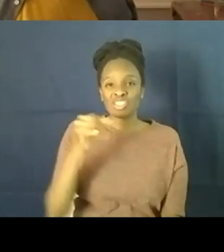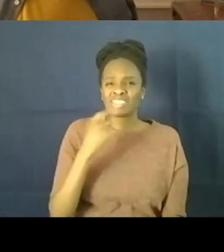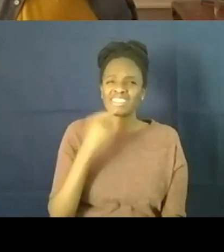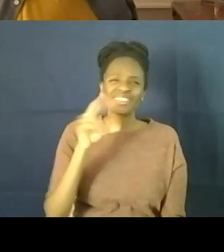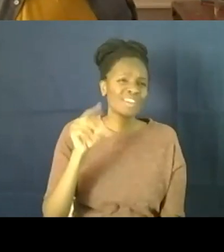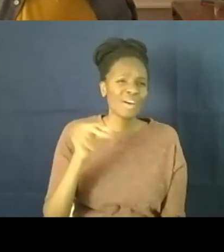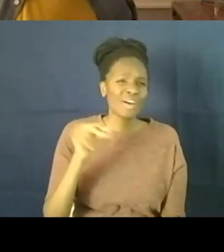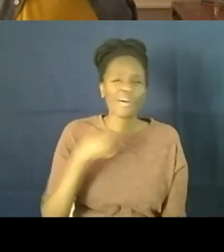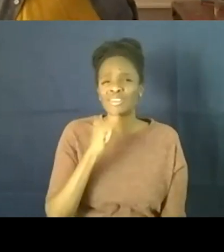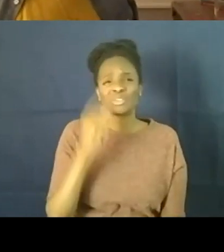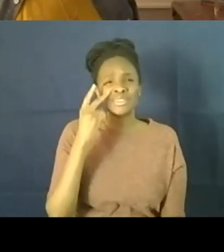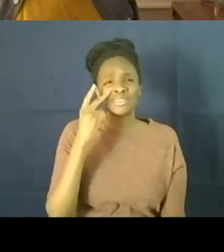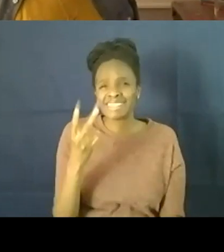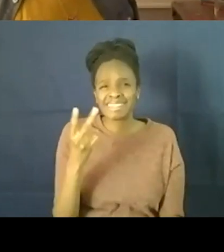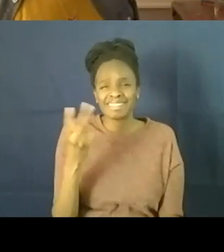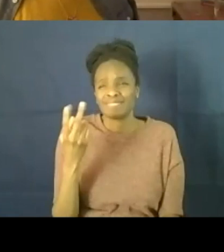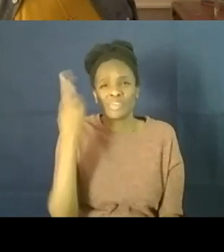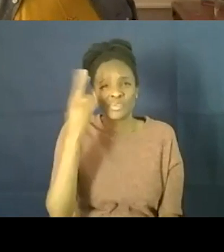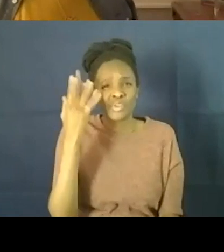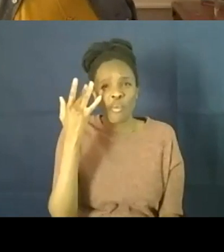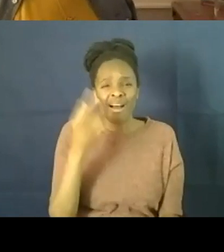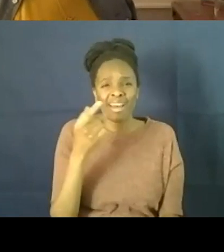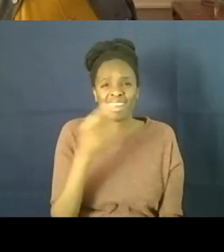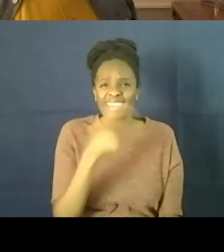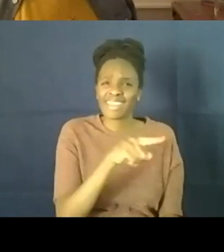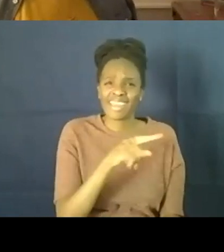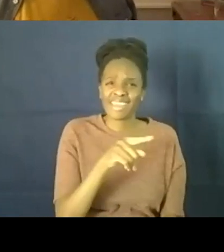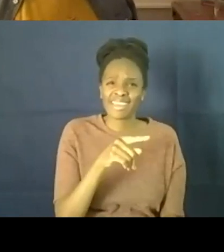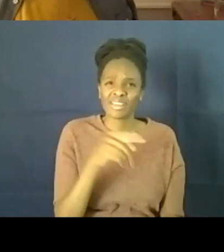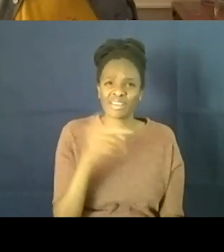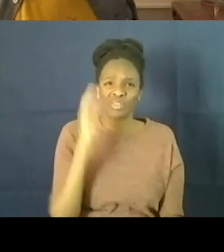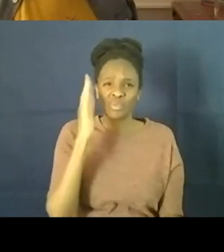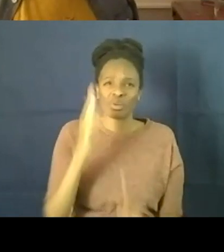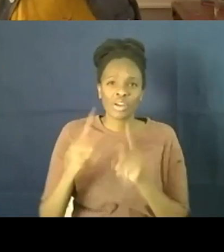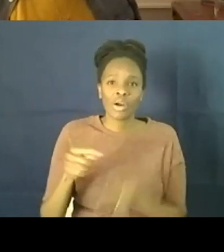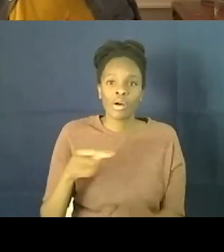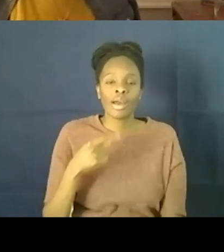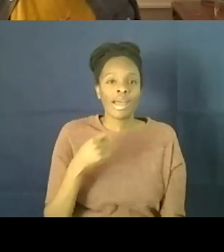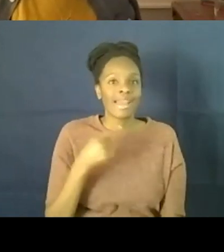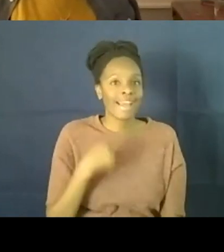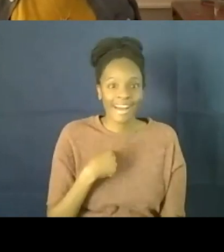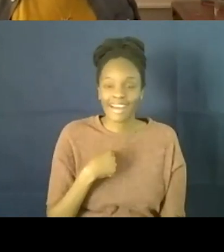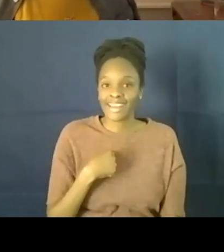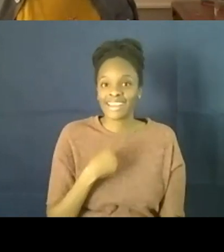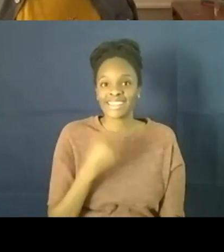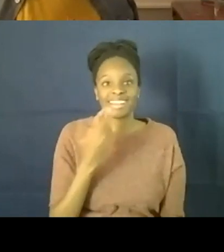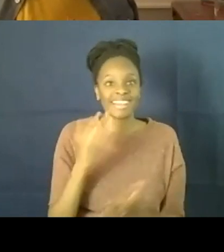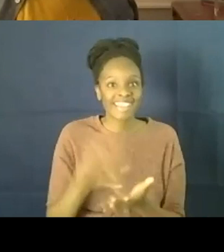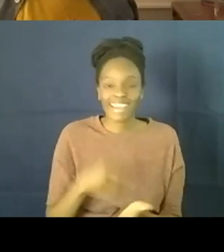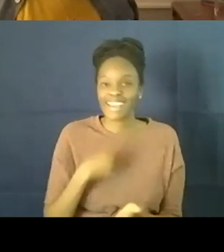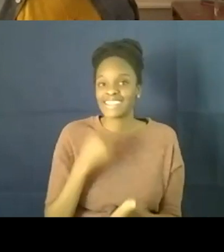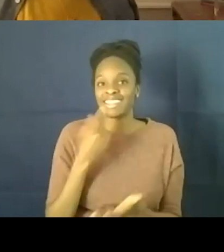they would go. And we just, like, I just kept coming at you. And I came at you. And then I came at